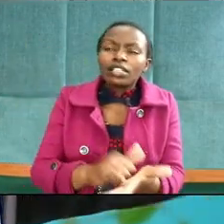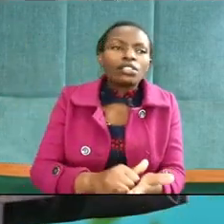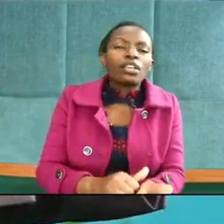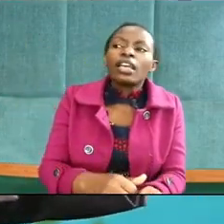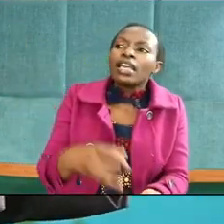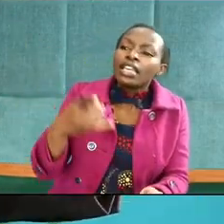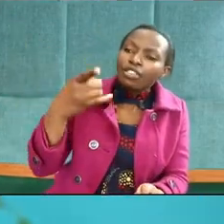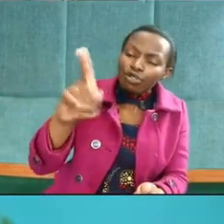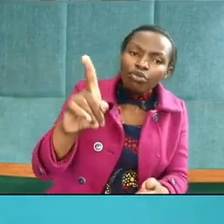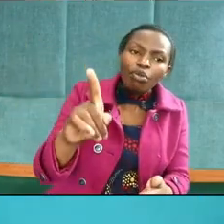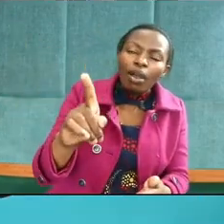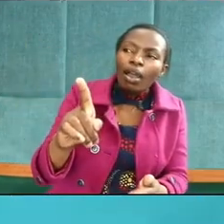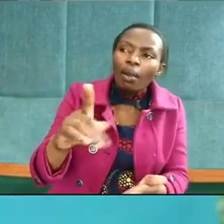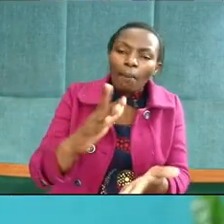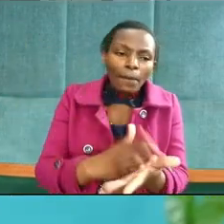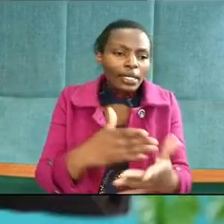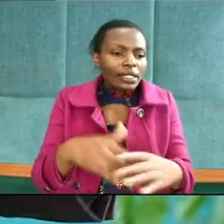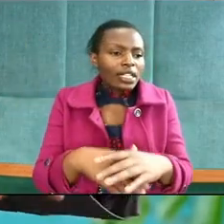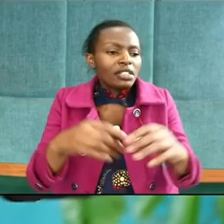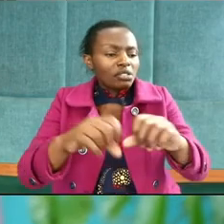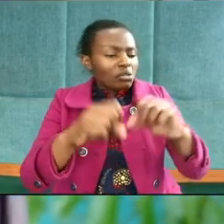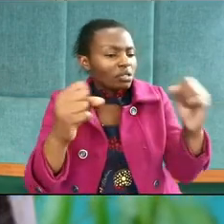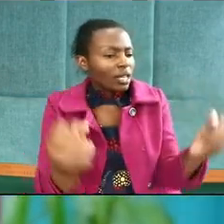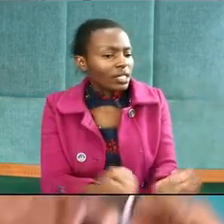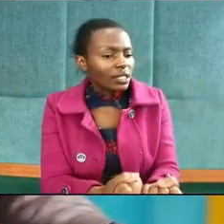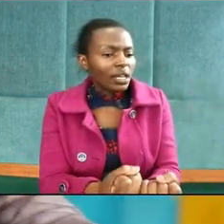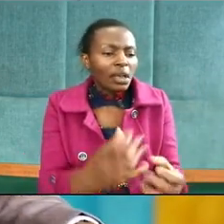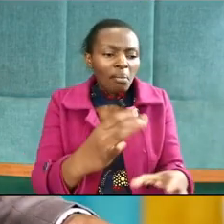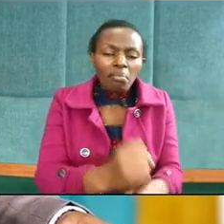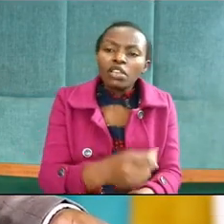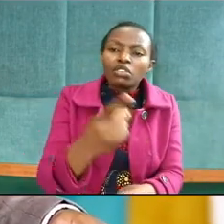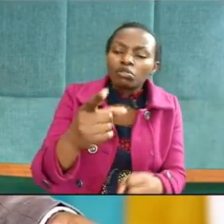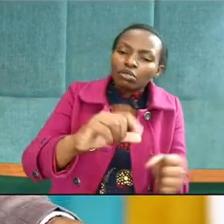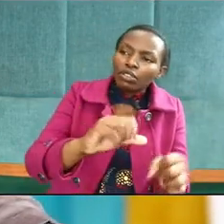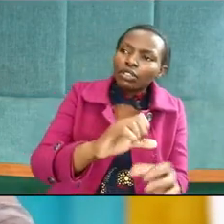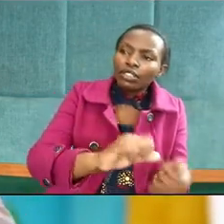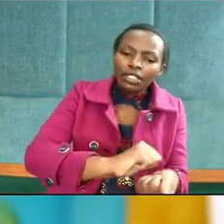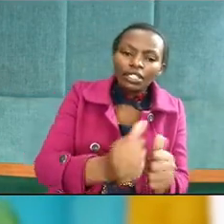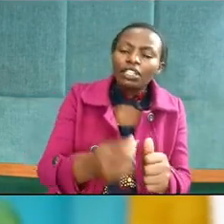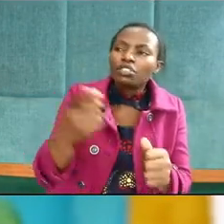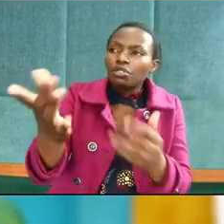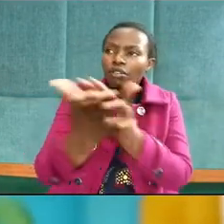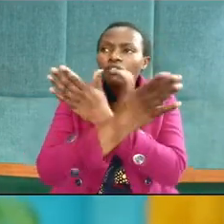status in society makes you change your friends.